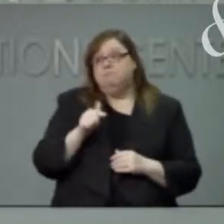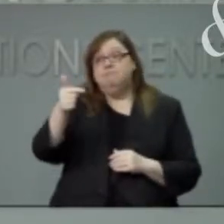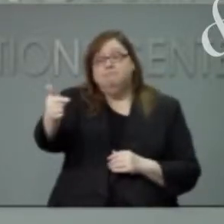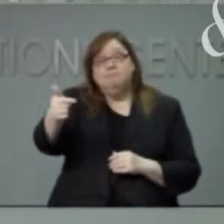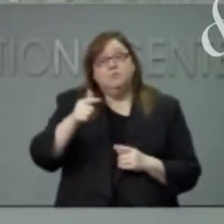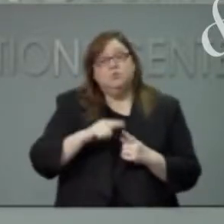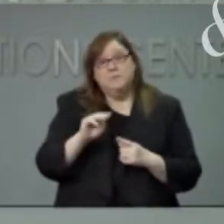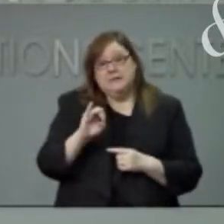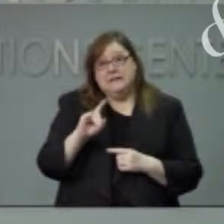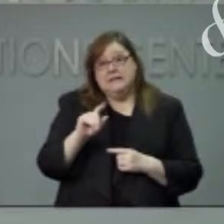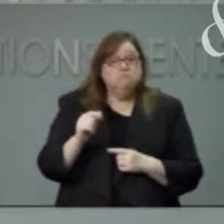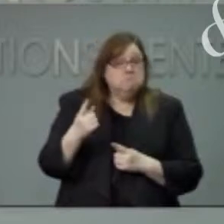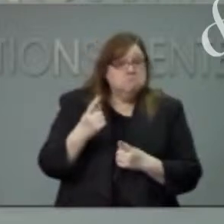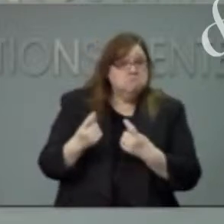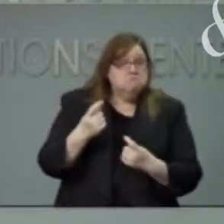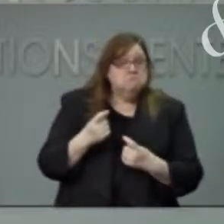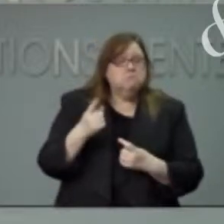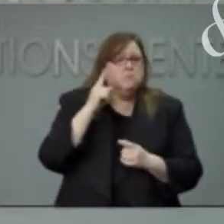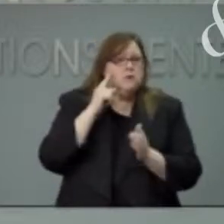please.